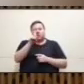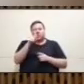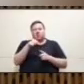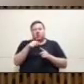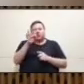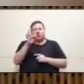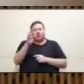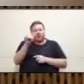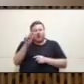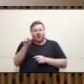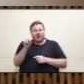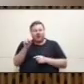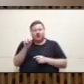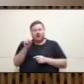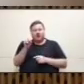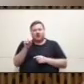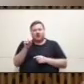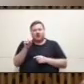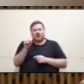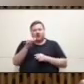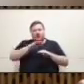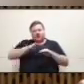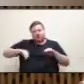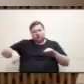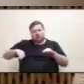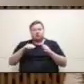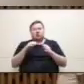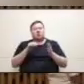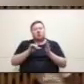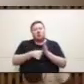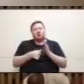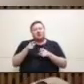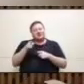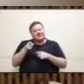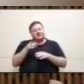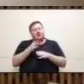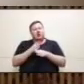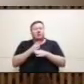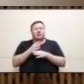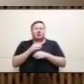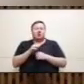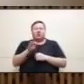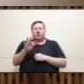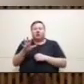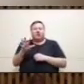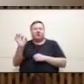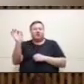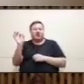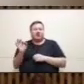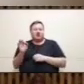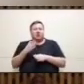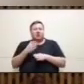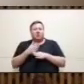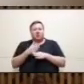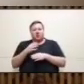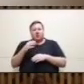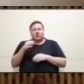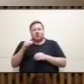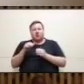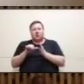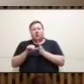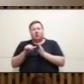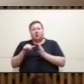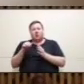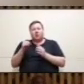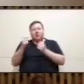billion is exclusive of the grants. That is our operational budget. And 35% of that operational budget is what we are